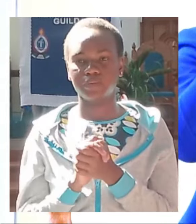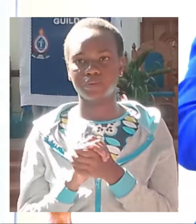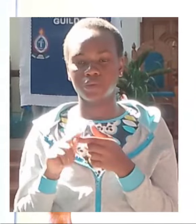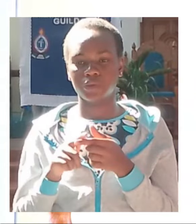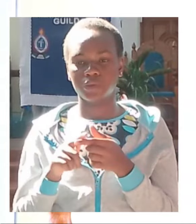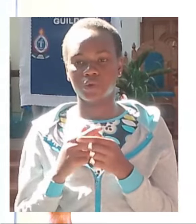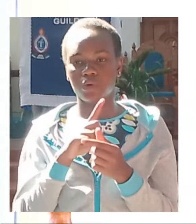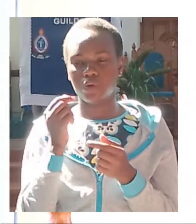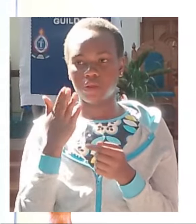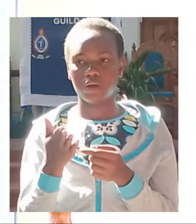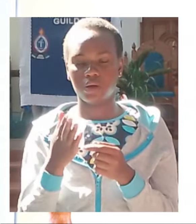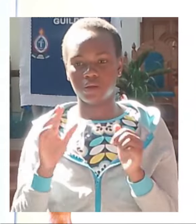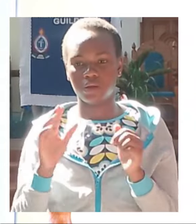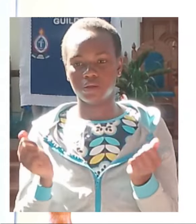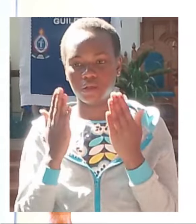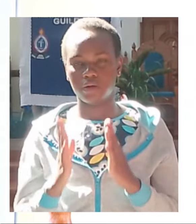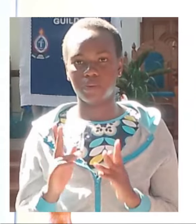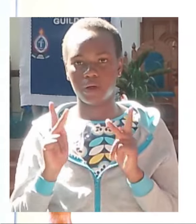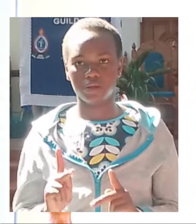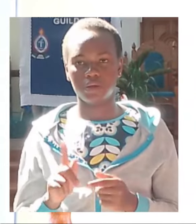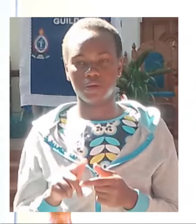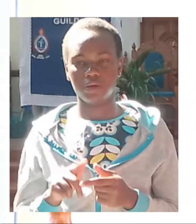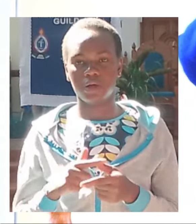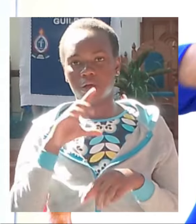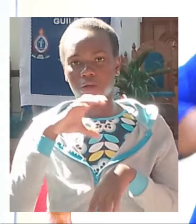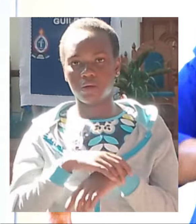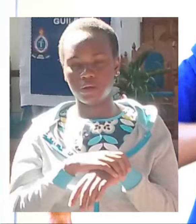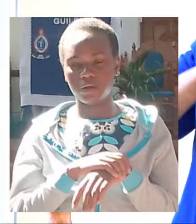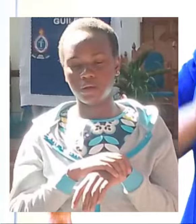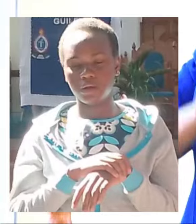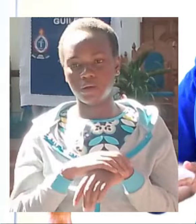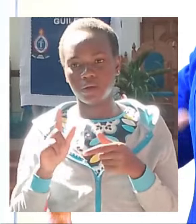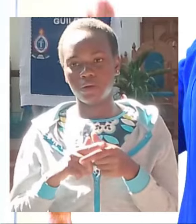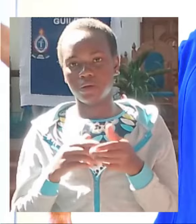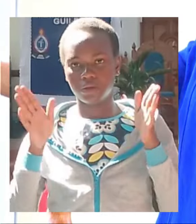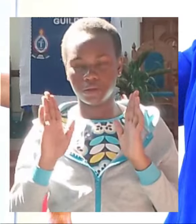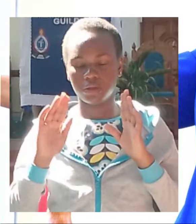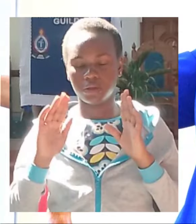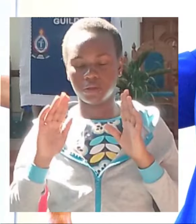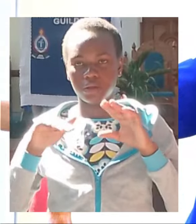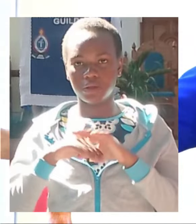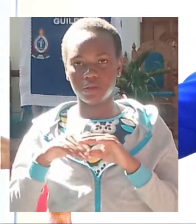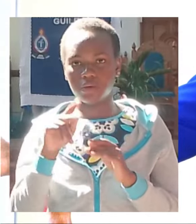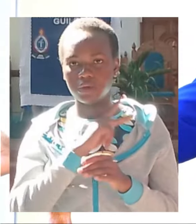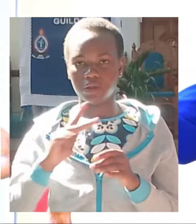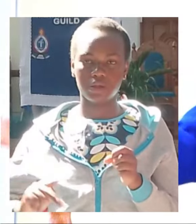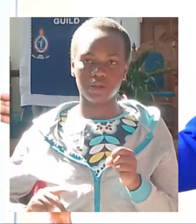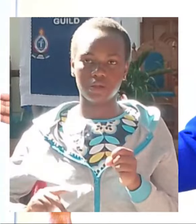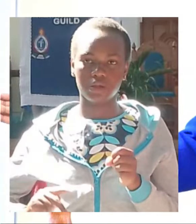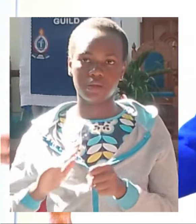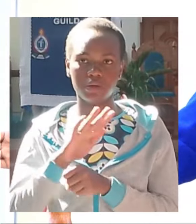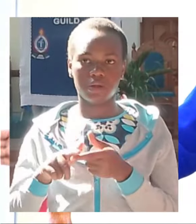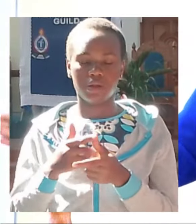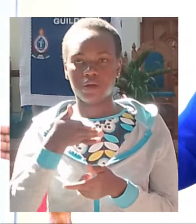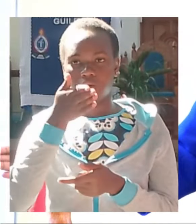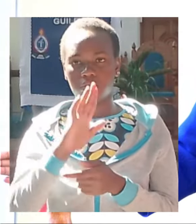When you got born again, when you gave yourself and surrendered to this kingdom,